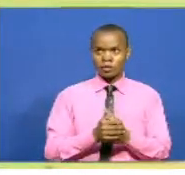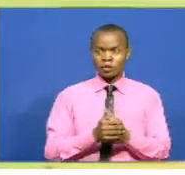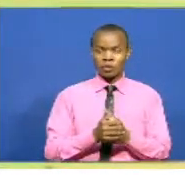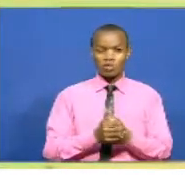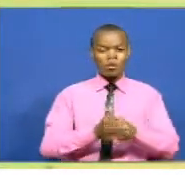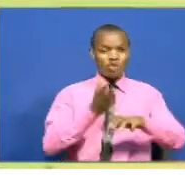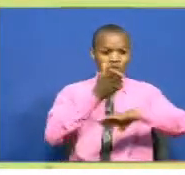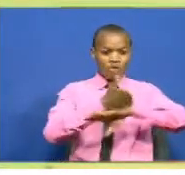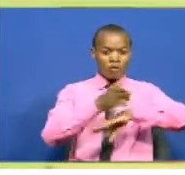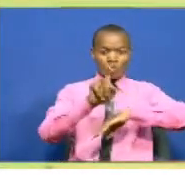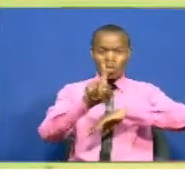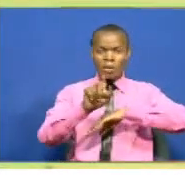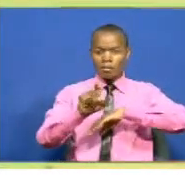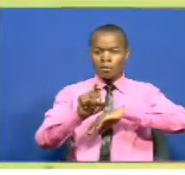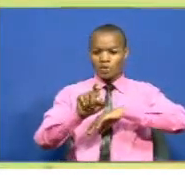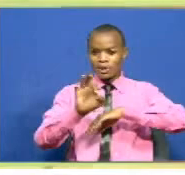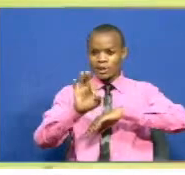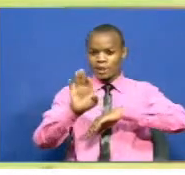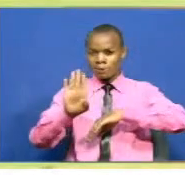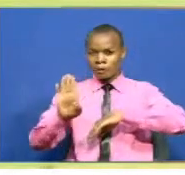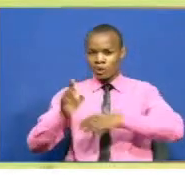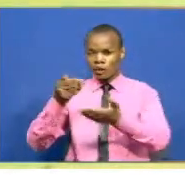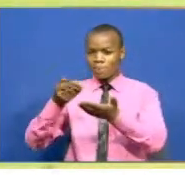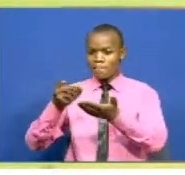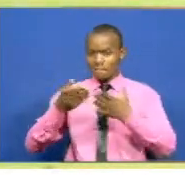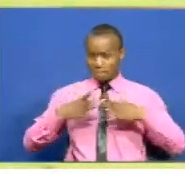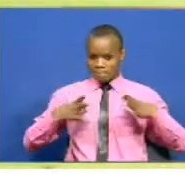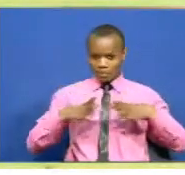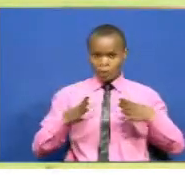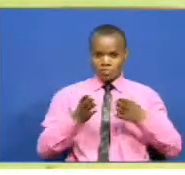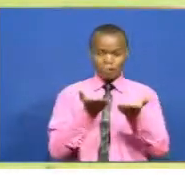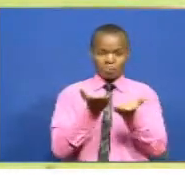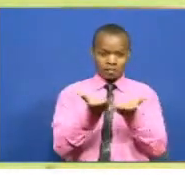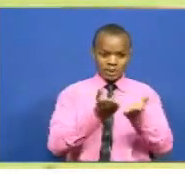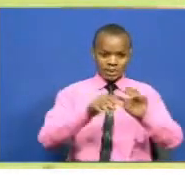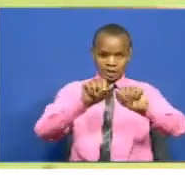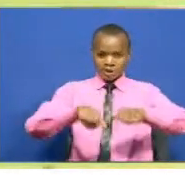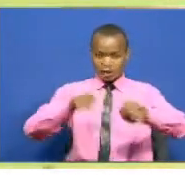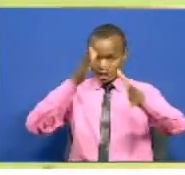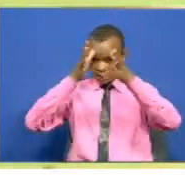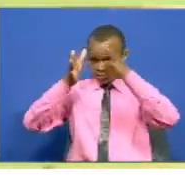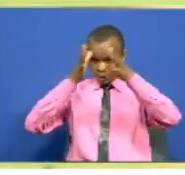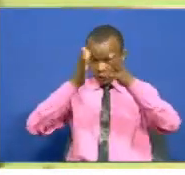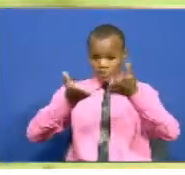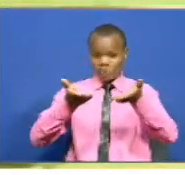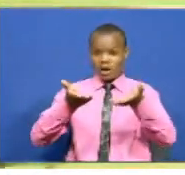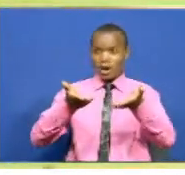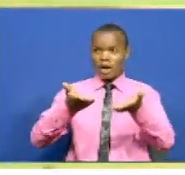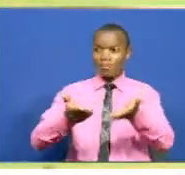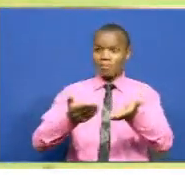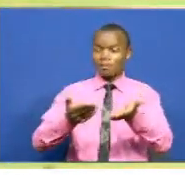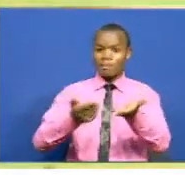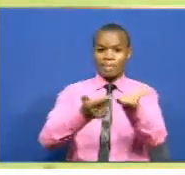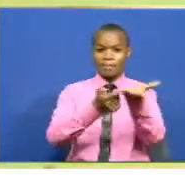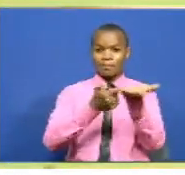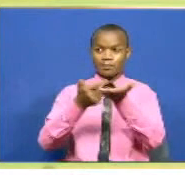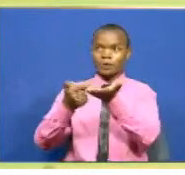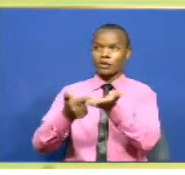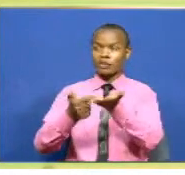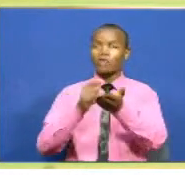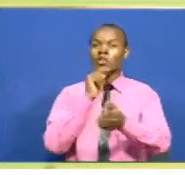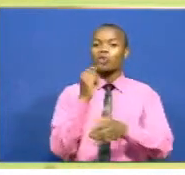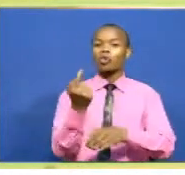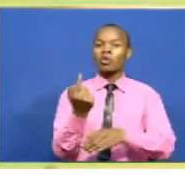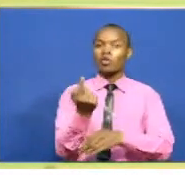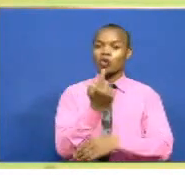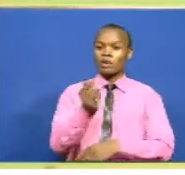1.3 billion Africans. And so the innovations that we're talking about here will be able to reach not just all of Africa, but